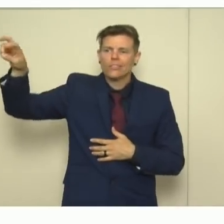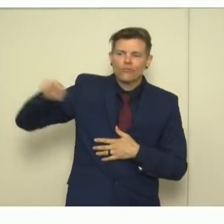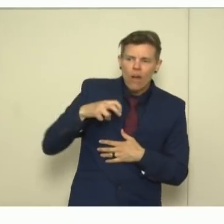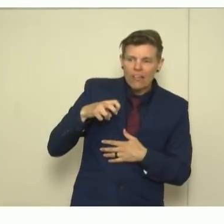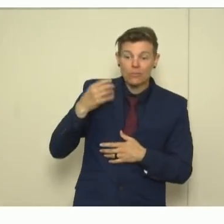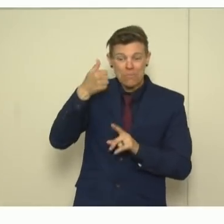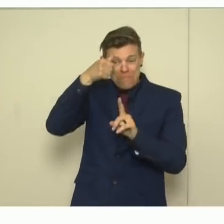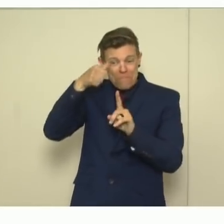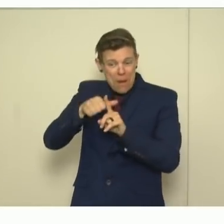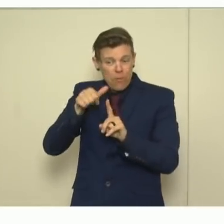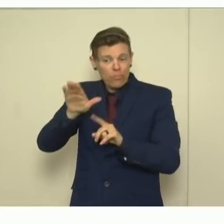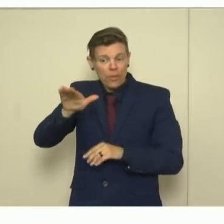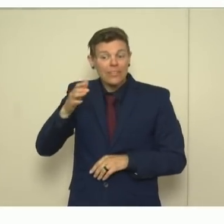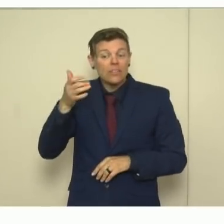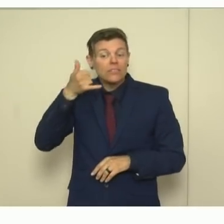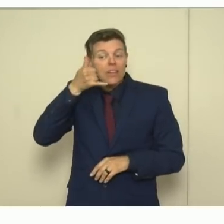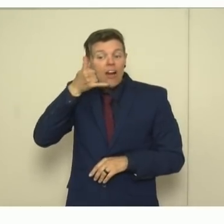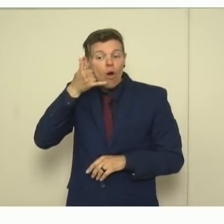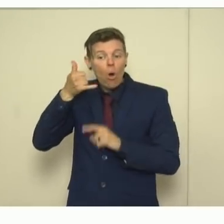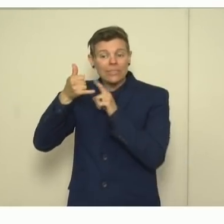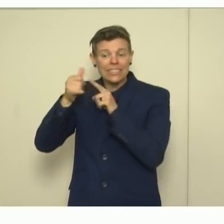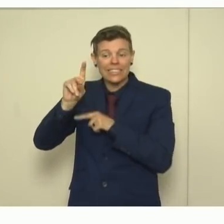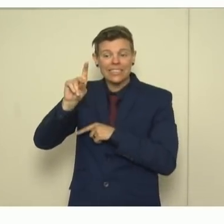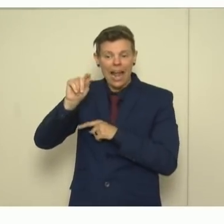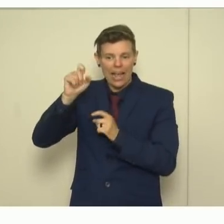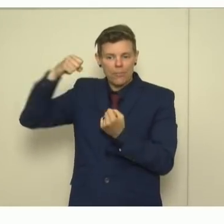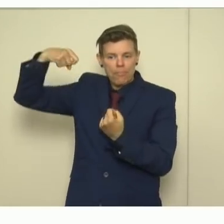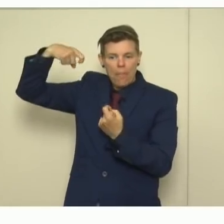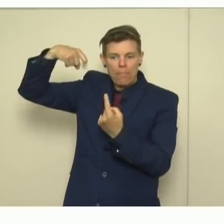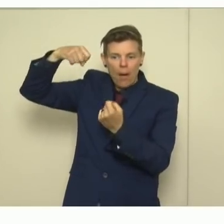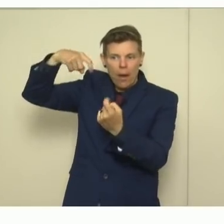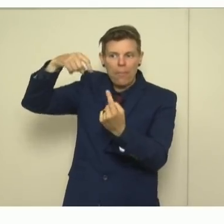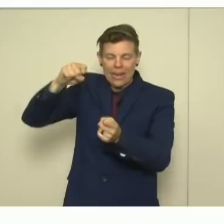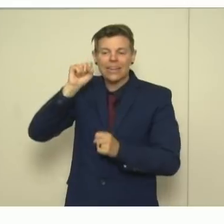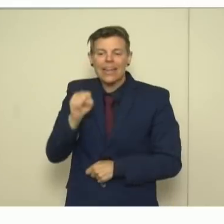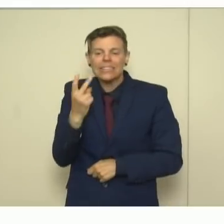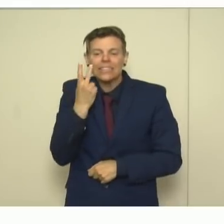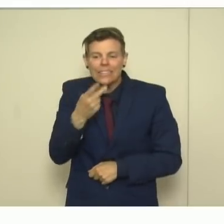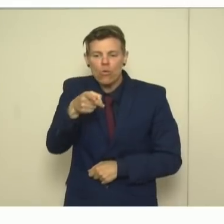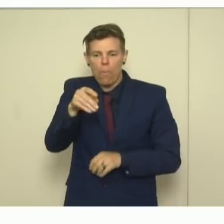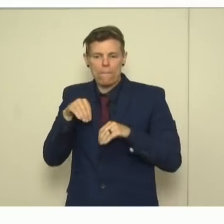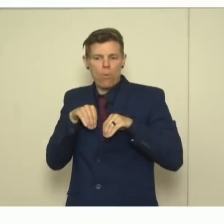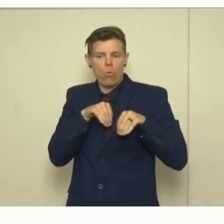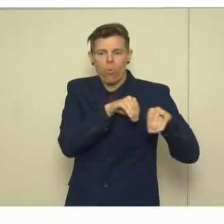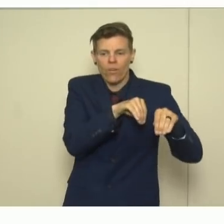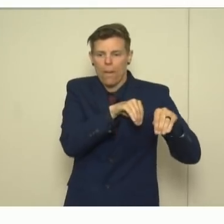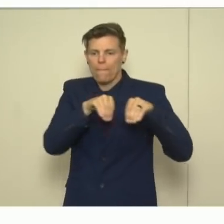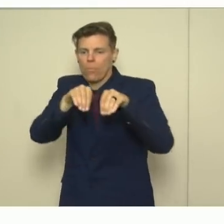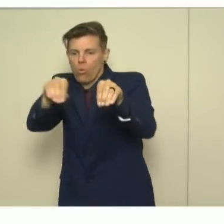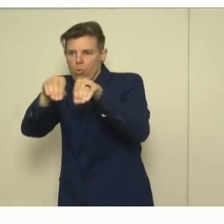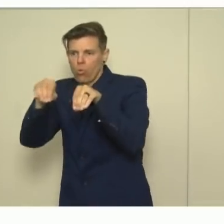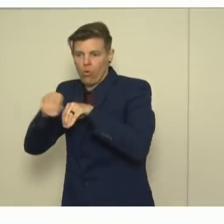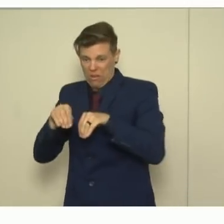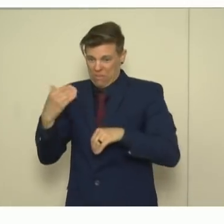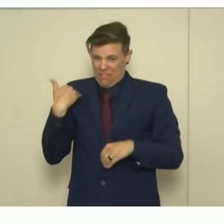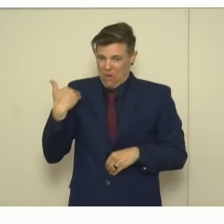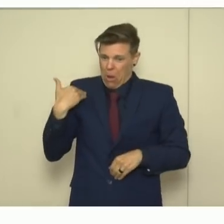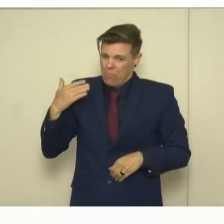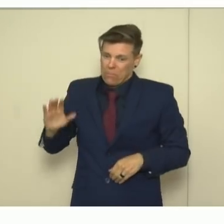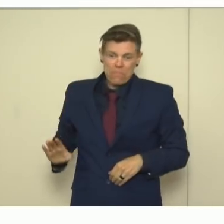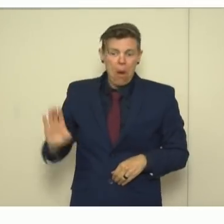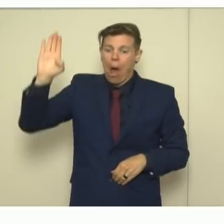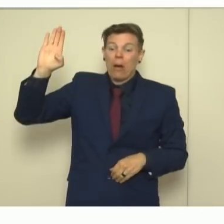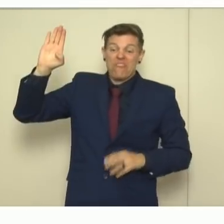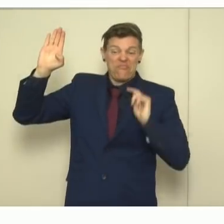can monitor the amount of travel around the state. And you can see it started high, a severe drop when the